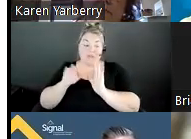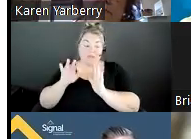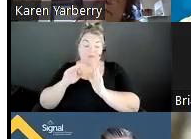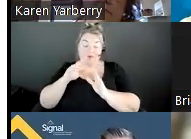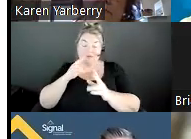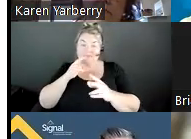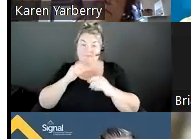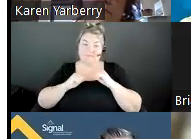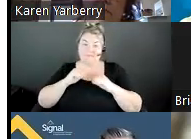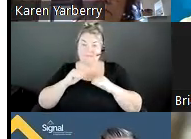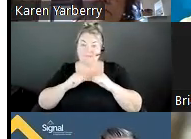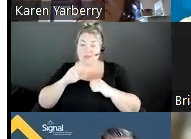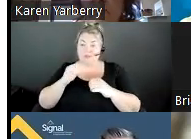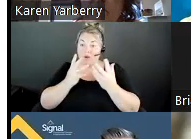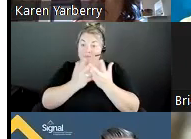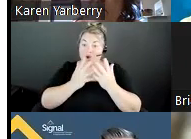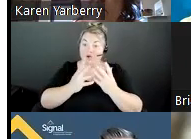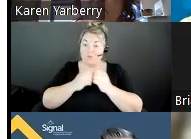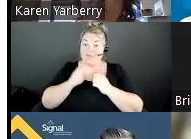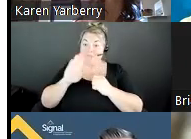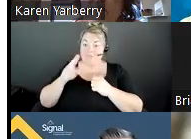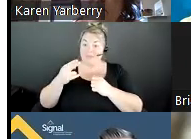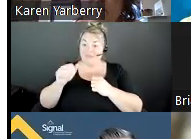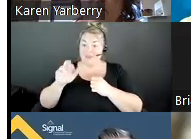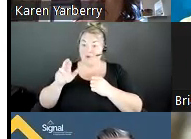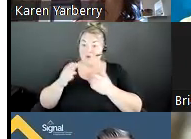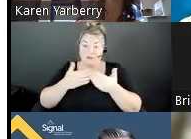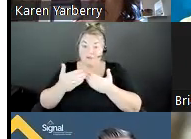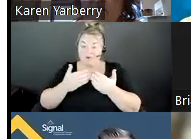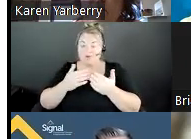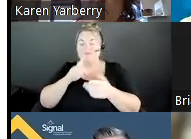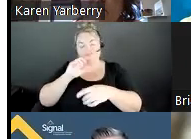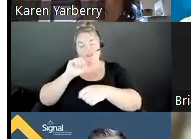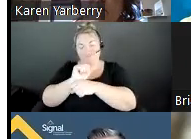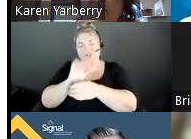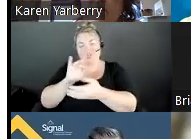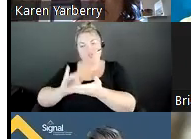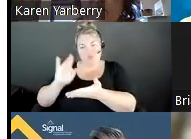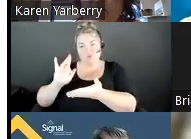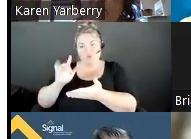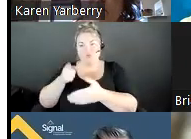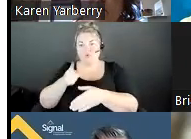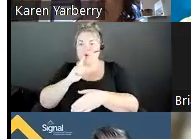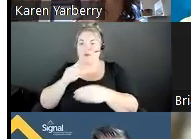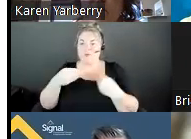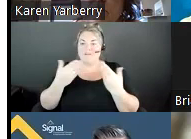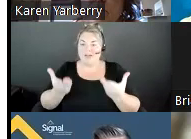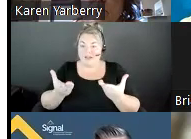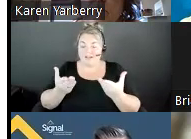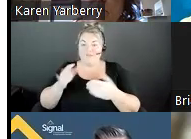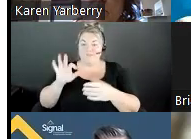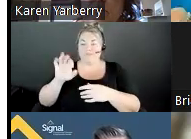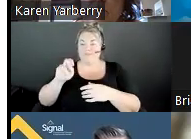doubt and you're a partner with a BHA or whatever, I would definitely choose that you will be providing